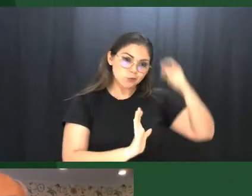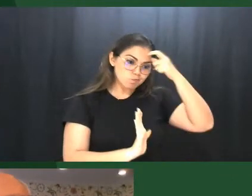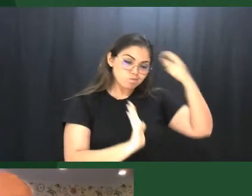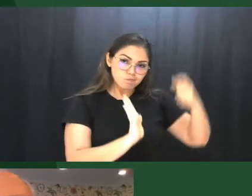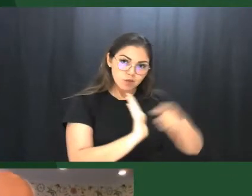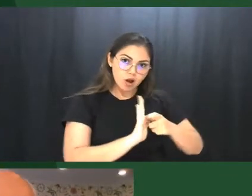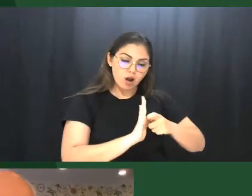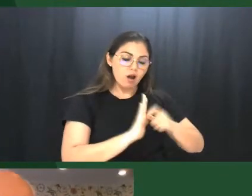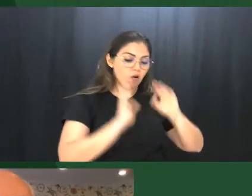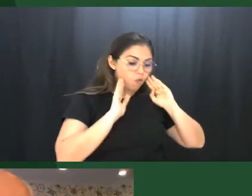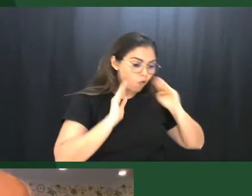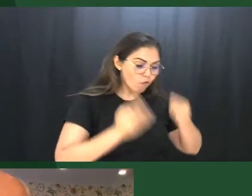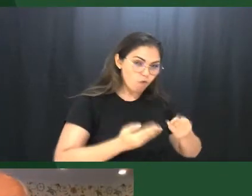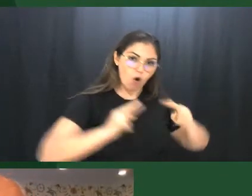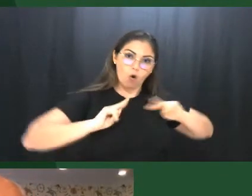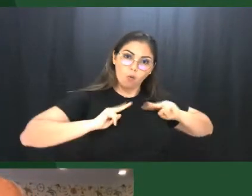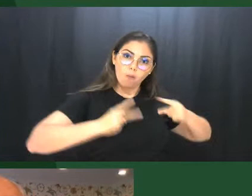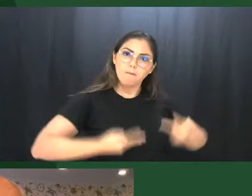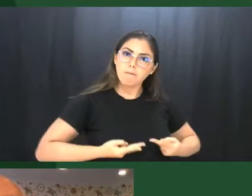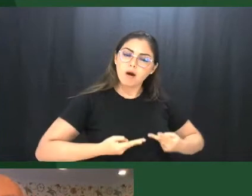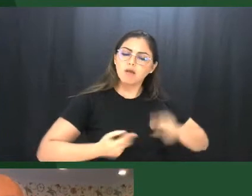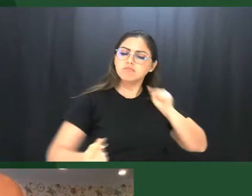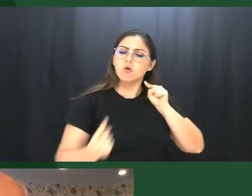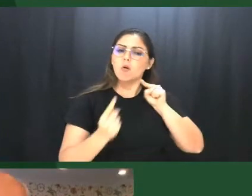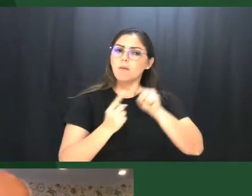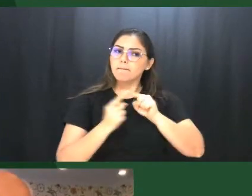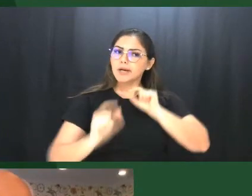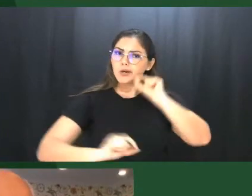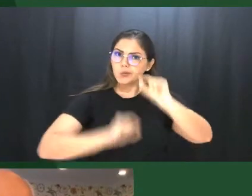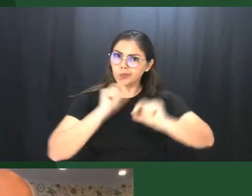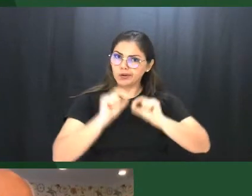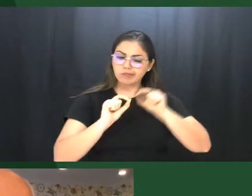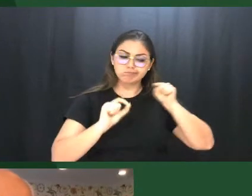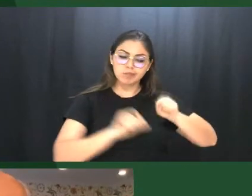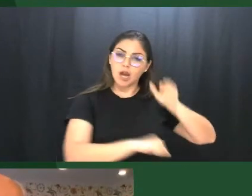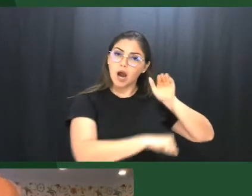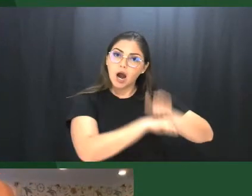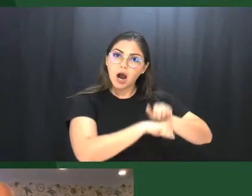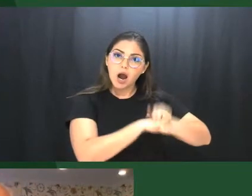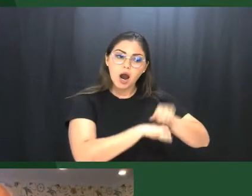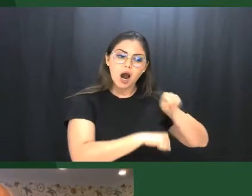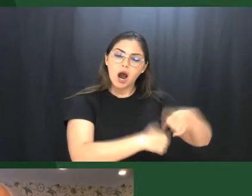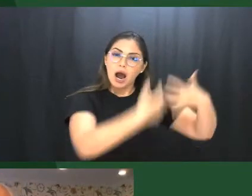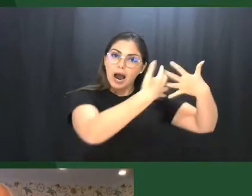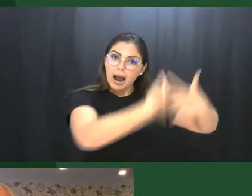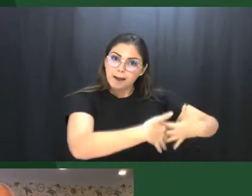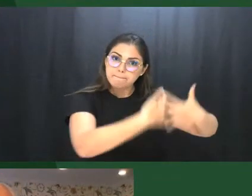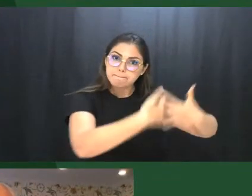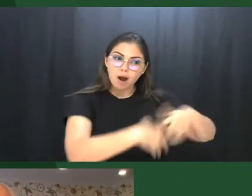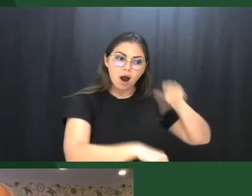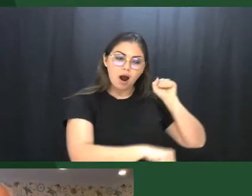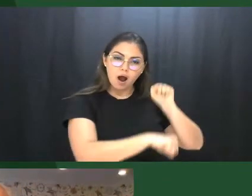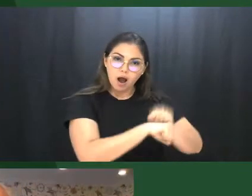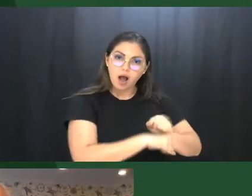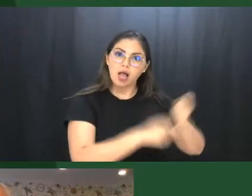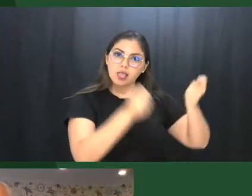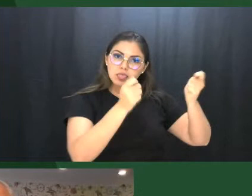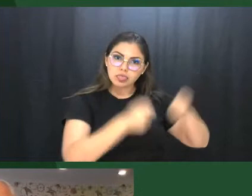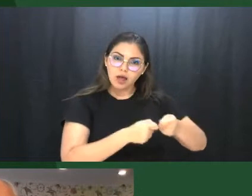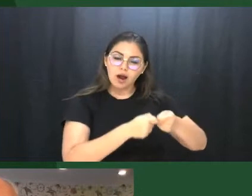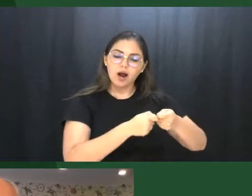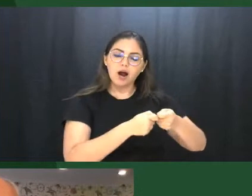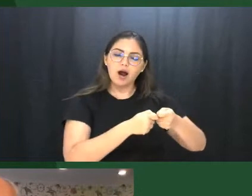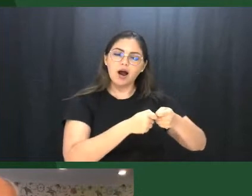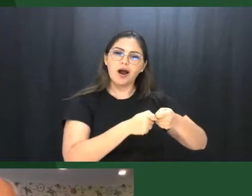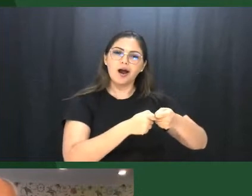assume full machine automation. The machine provides the explanation. But I'm suggesting the approach is to